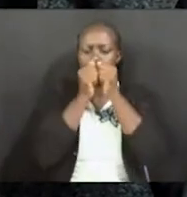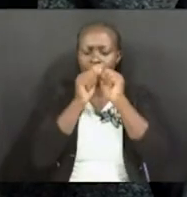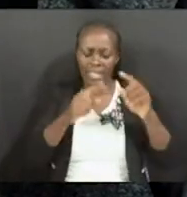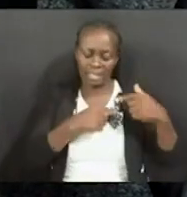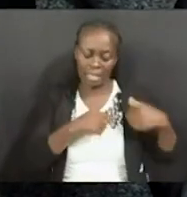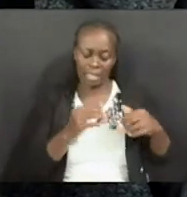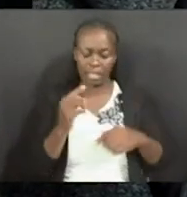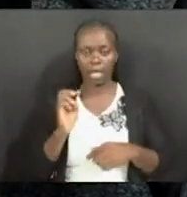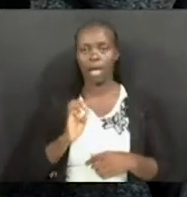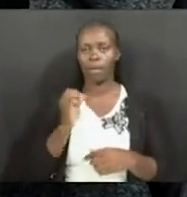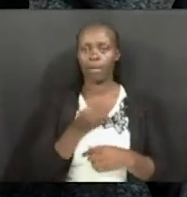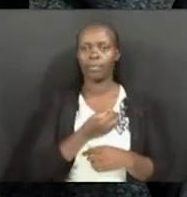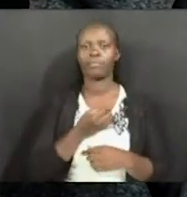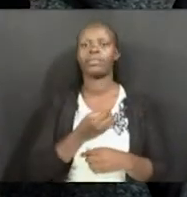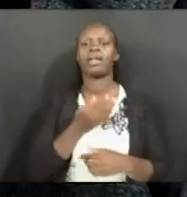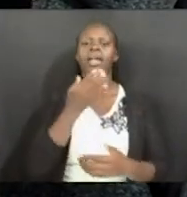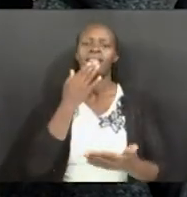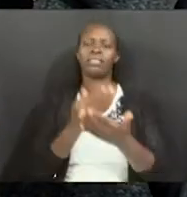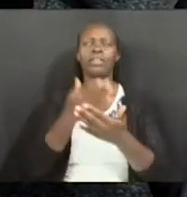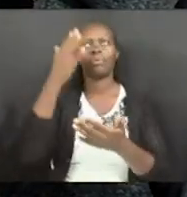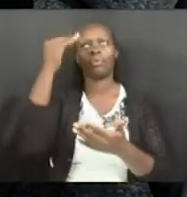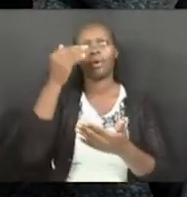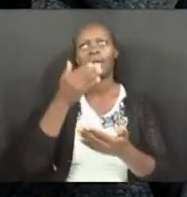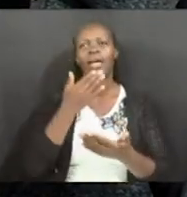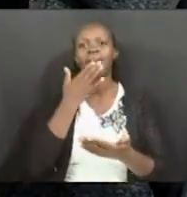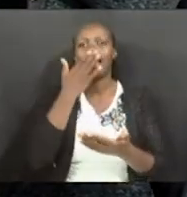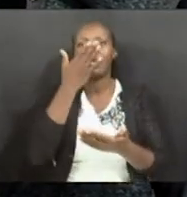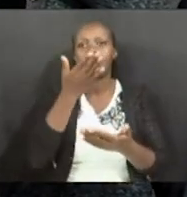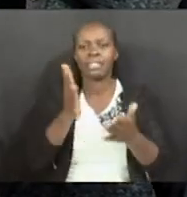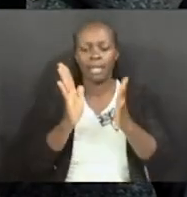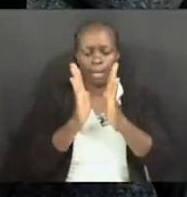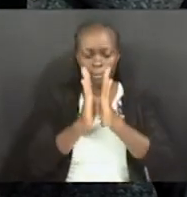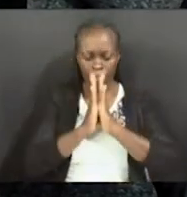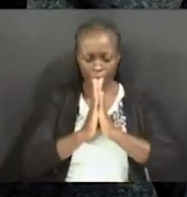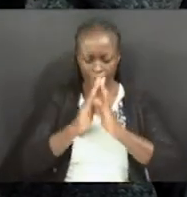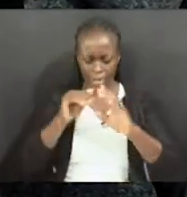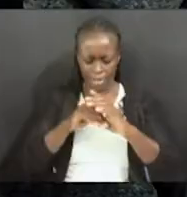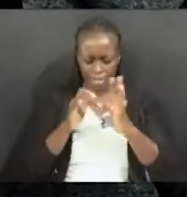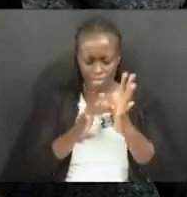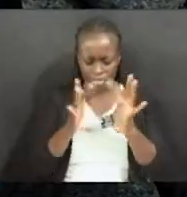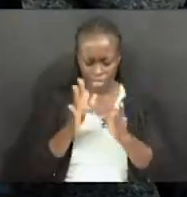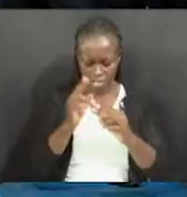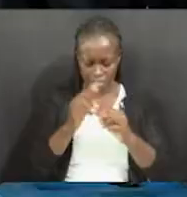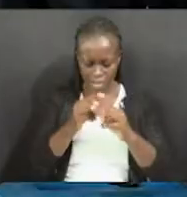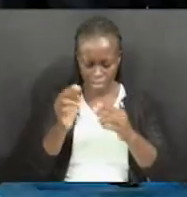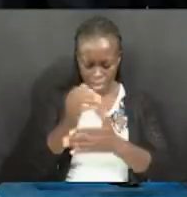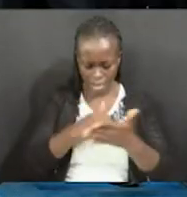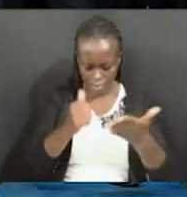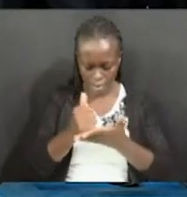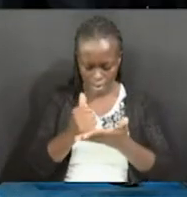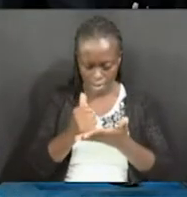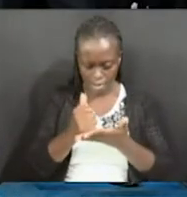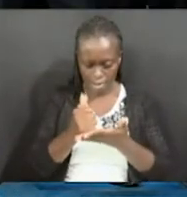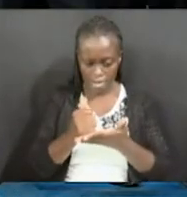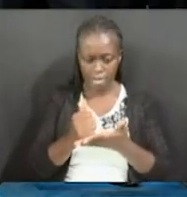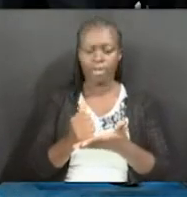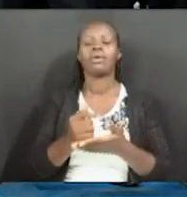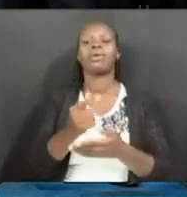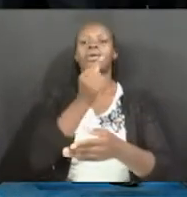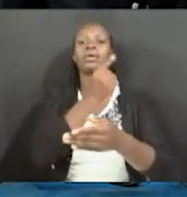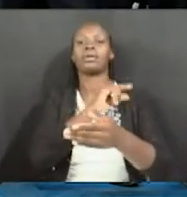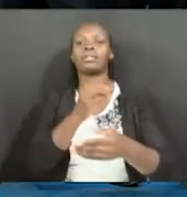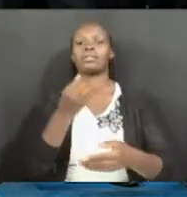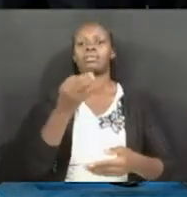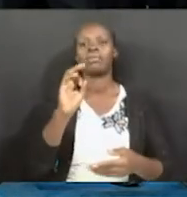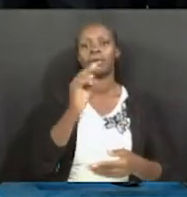you because you have answered our prayers in advance. In Jesus' name I pray. Amen. May the grace of our Lord